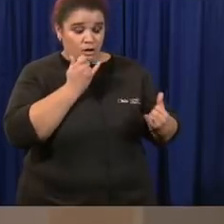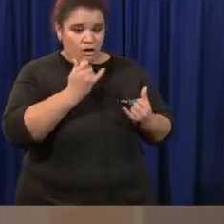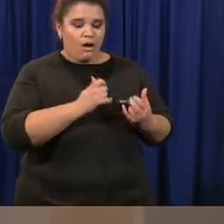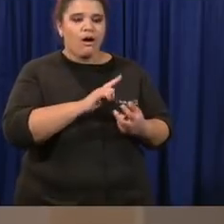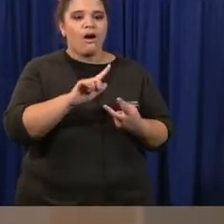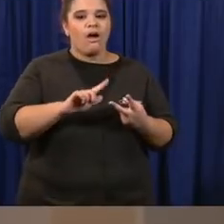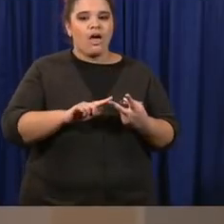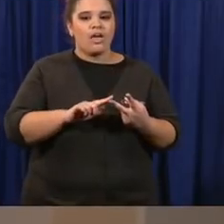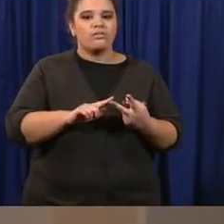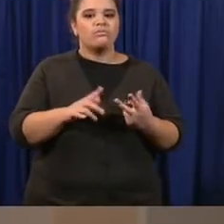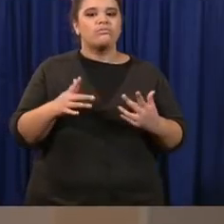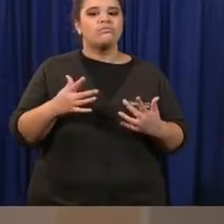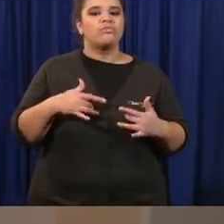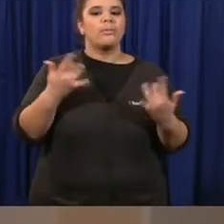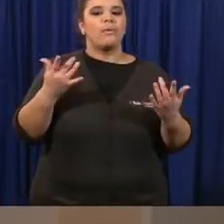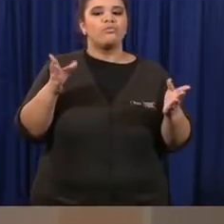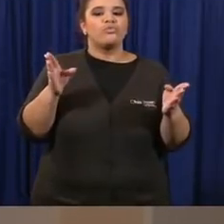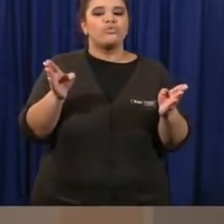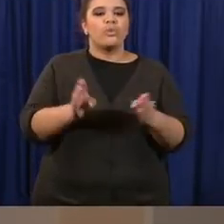small business?